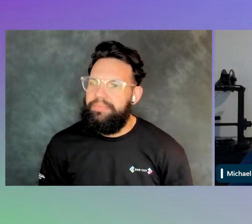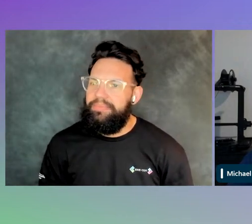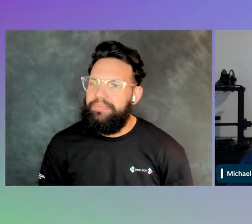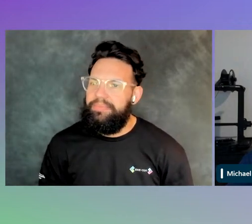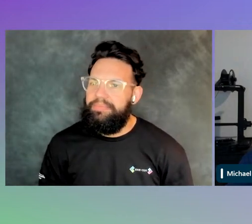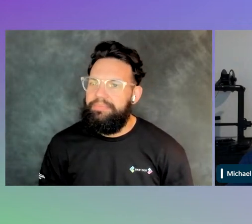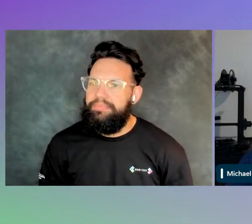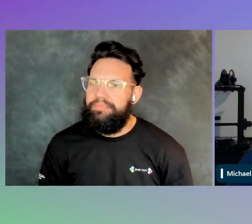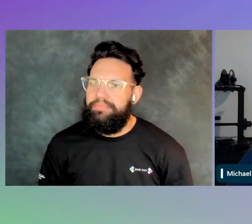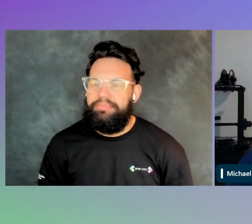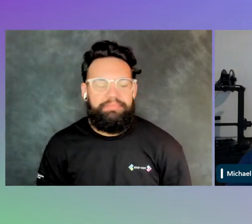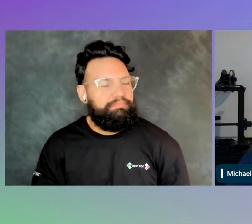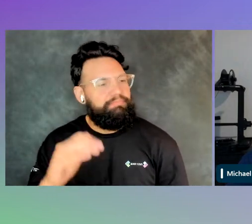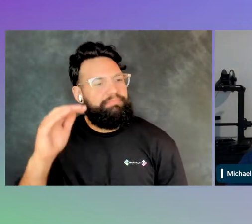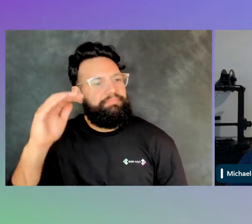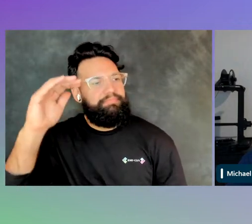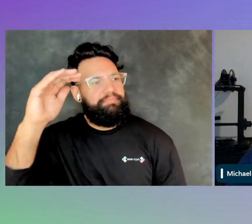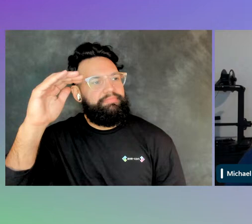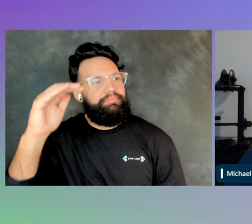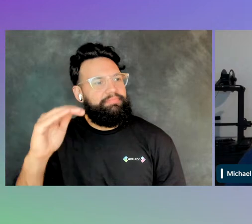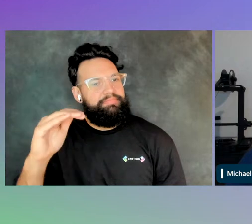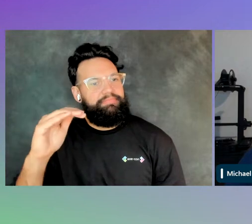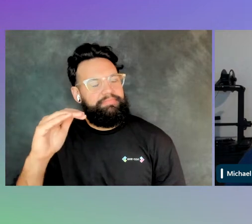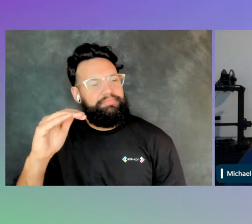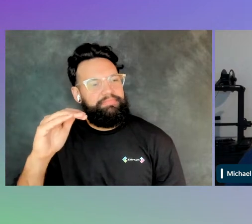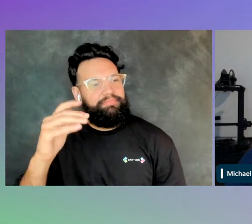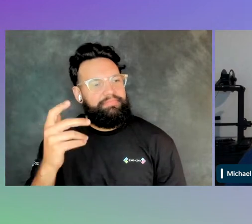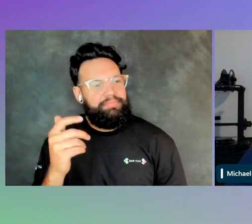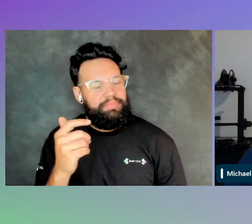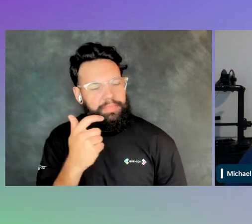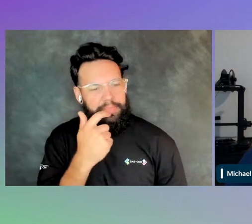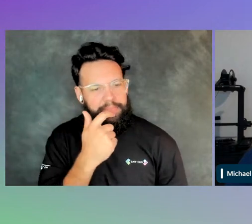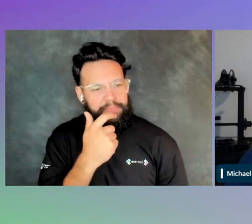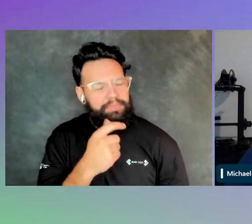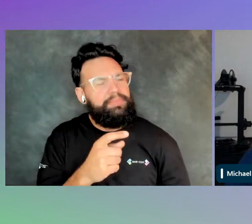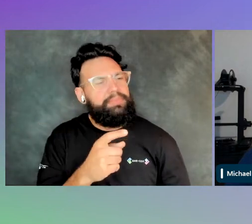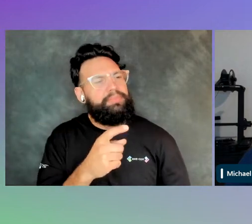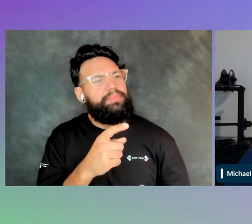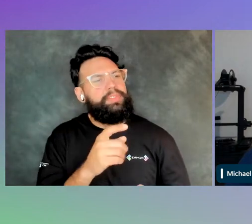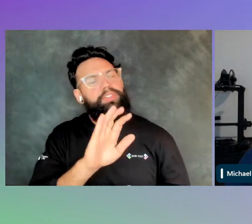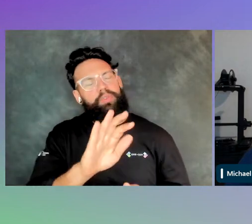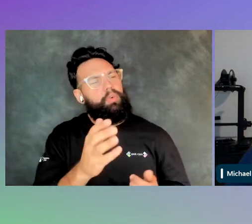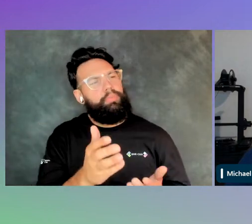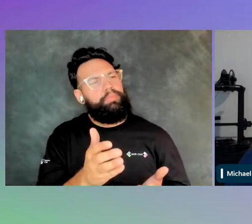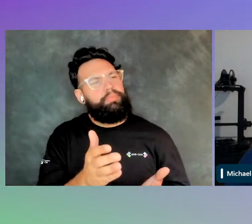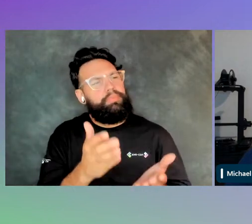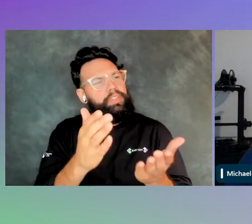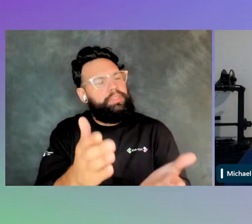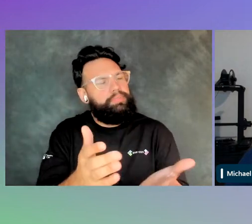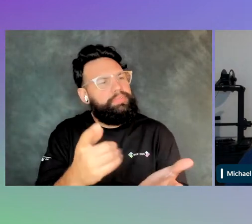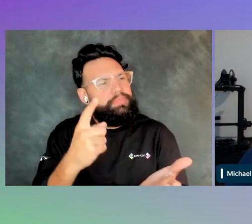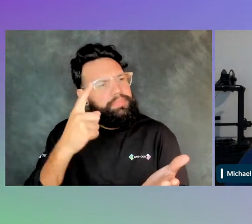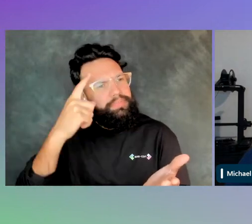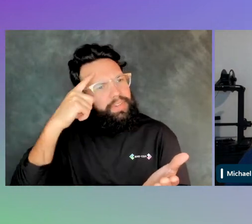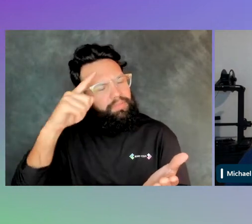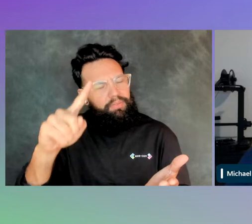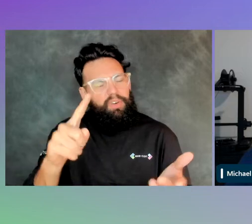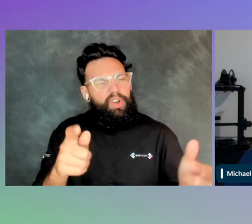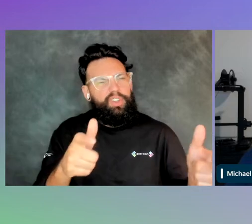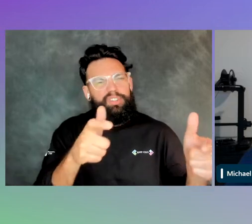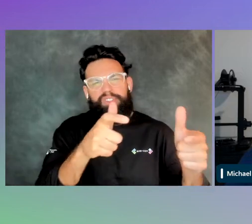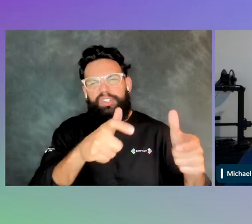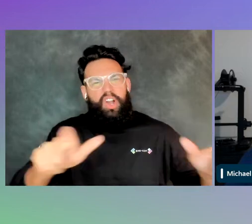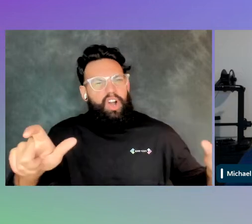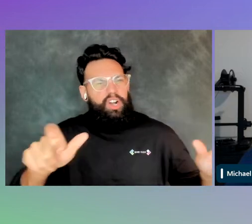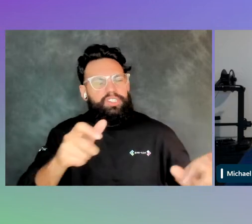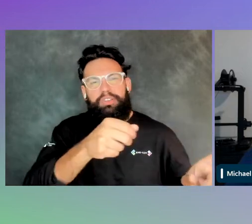says instant accessibility doesn't work, but what do you recommend when starting with a large application with a long way